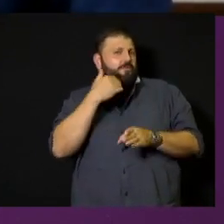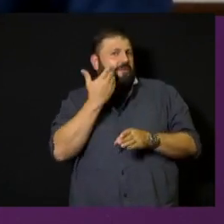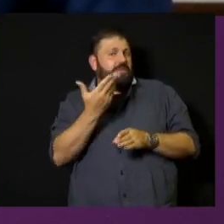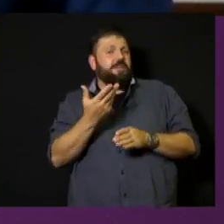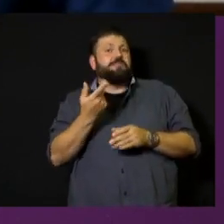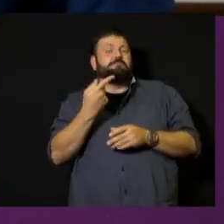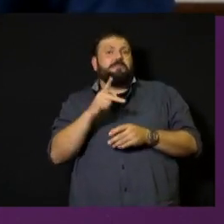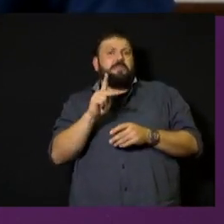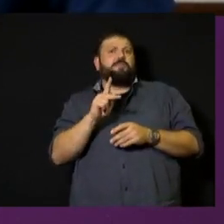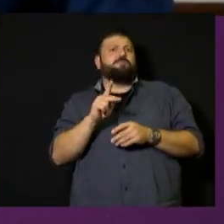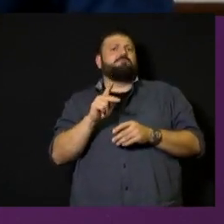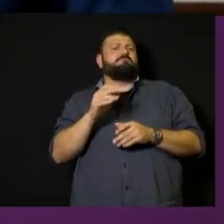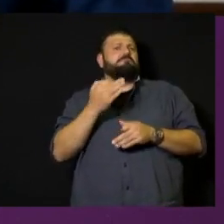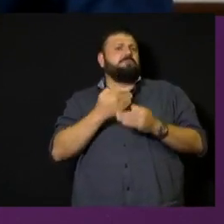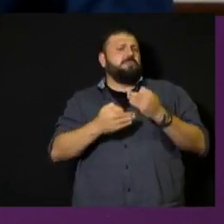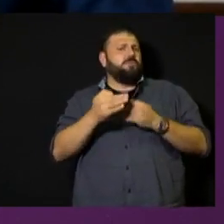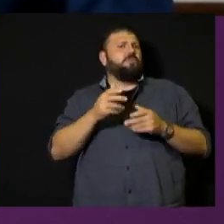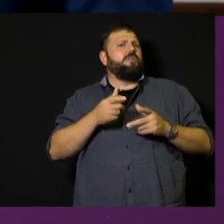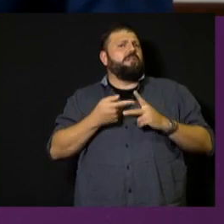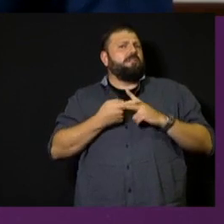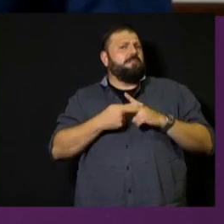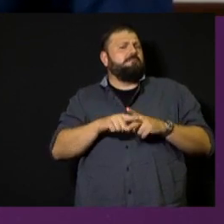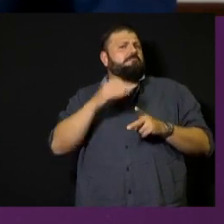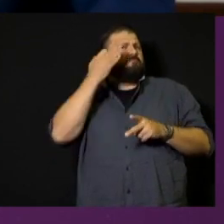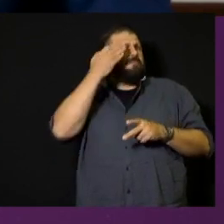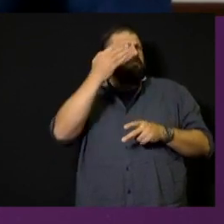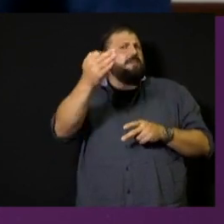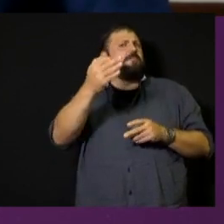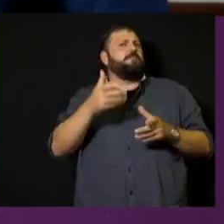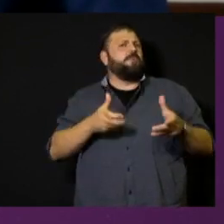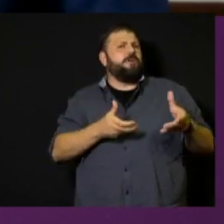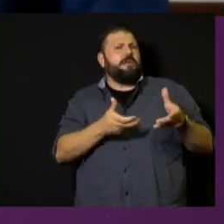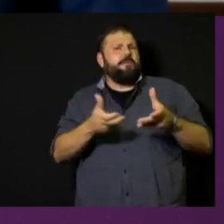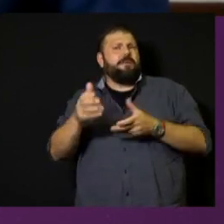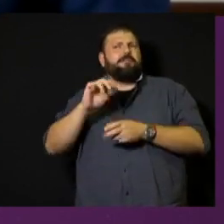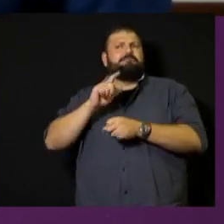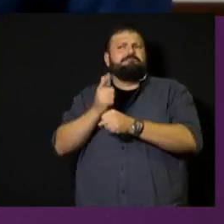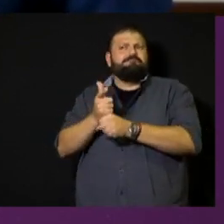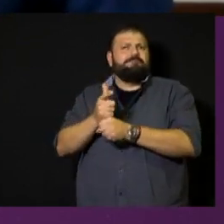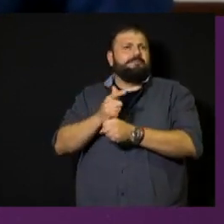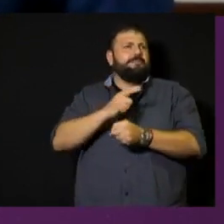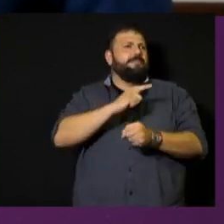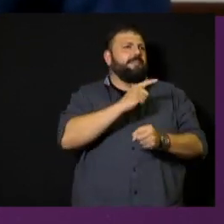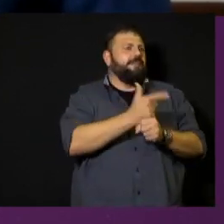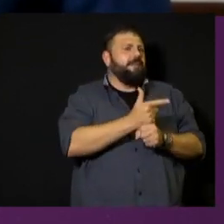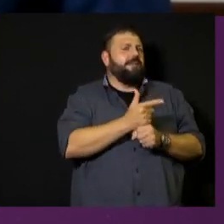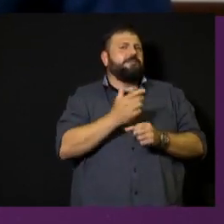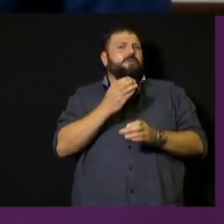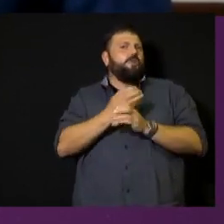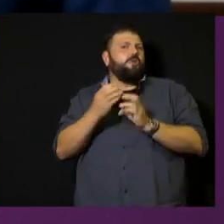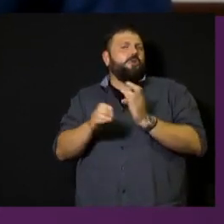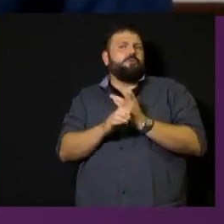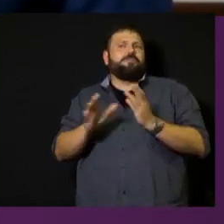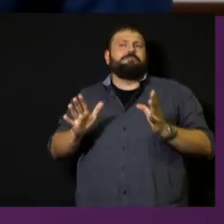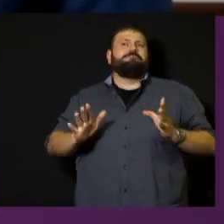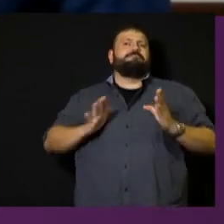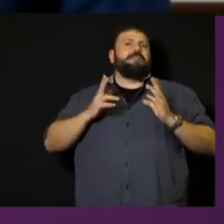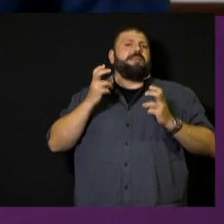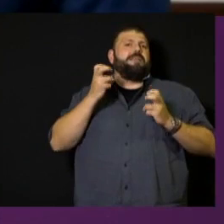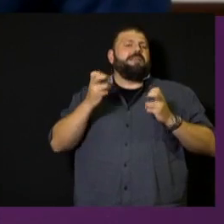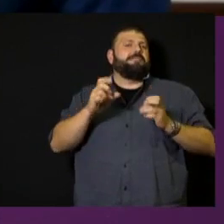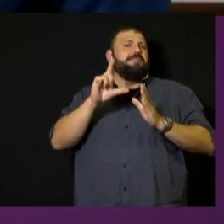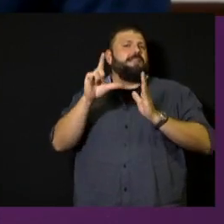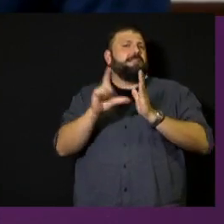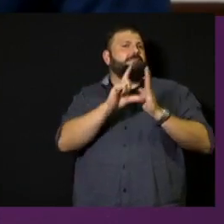set a goal to reach, and along the way you find obstacles you didn't think you